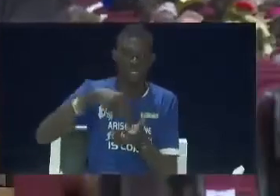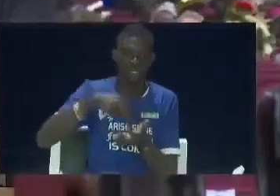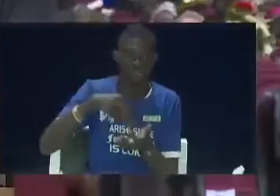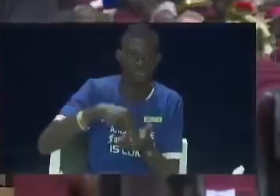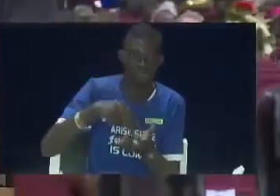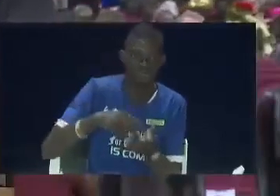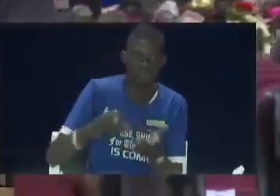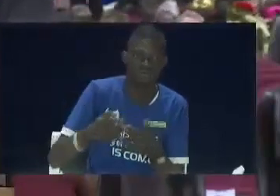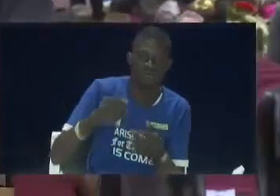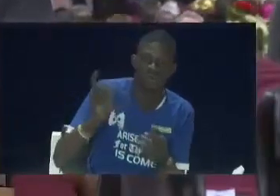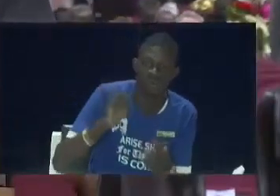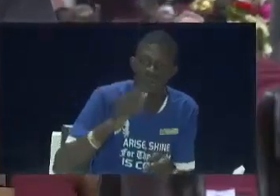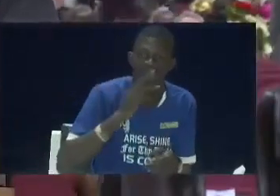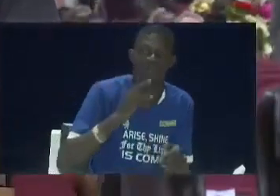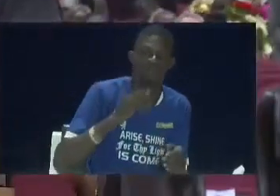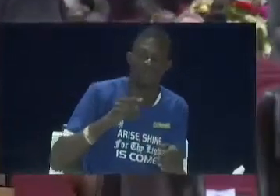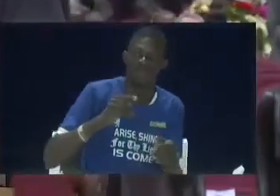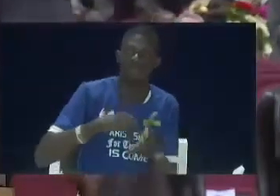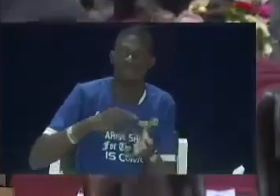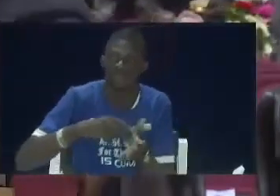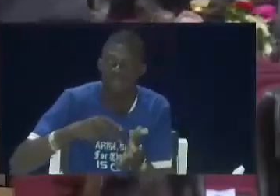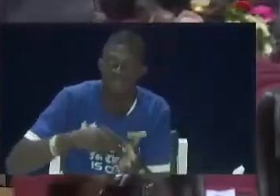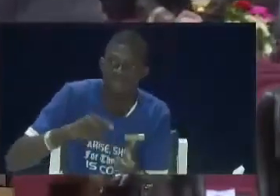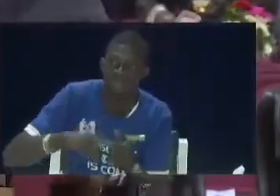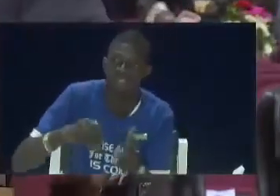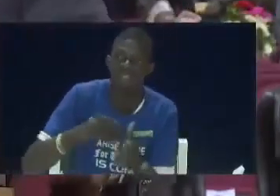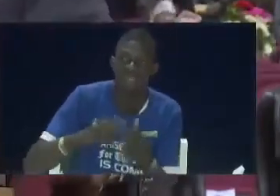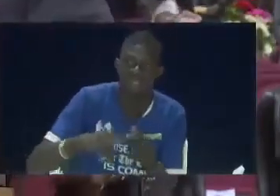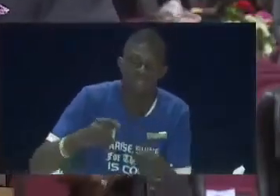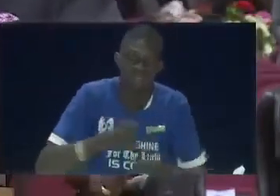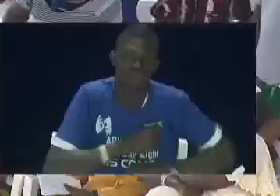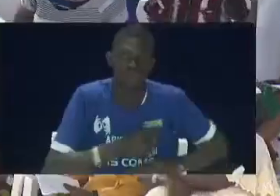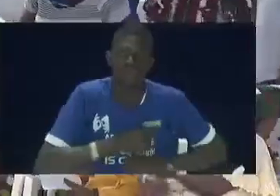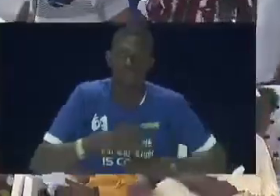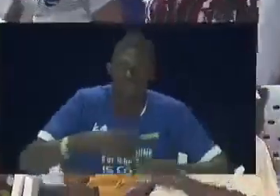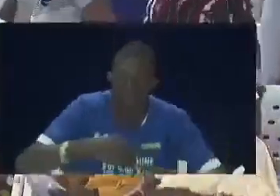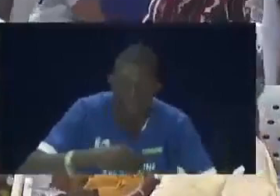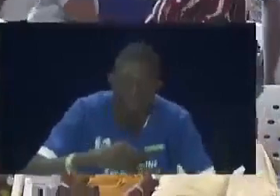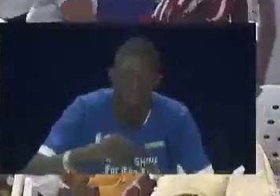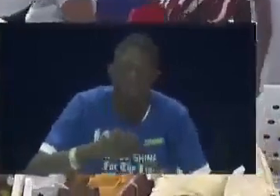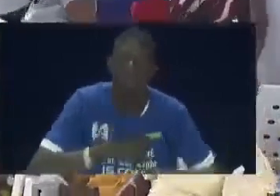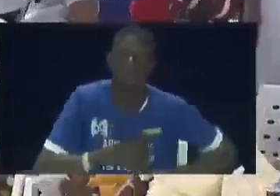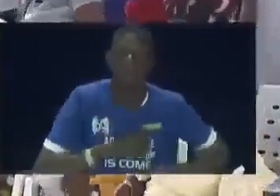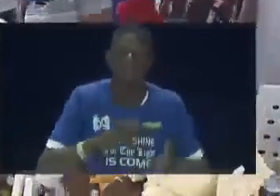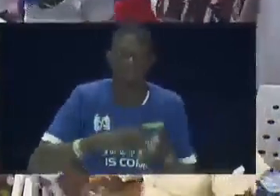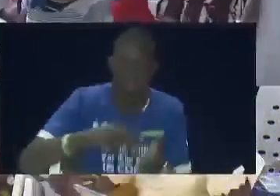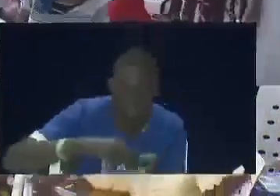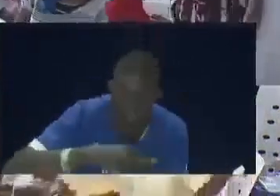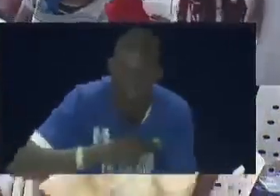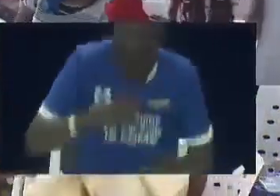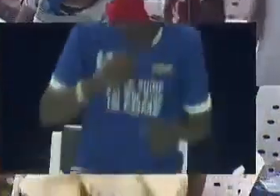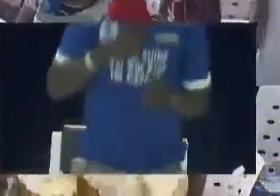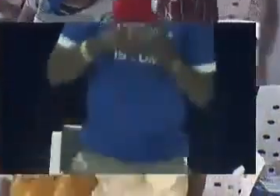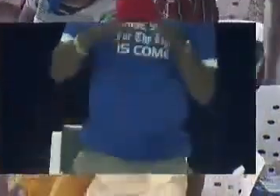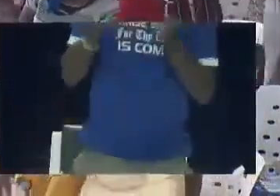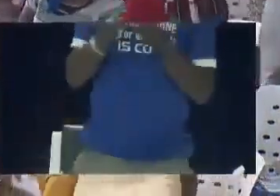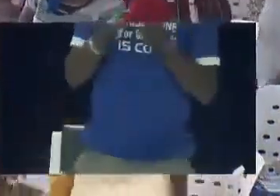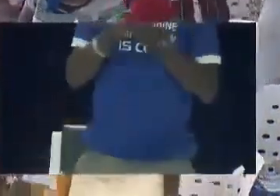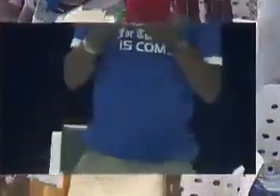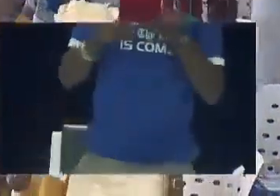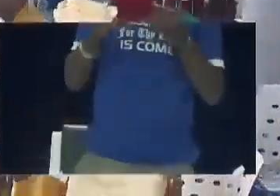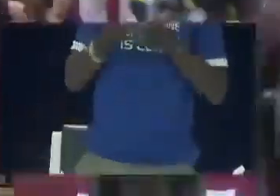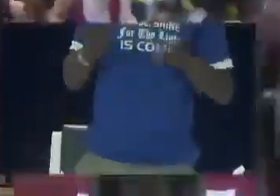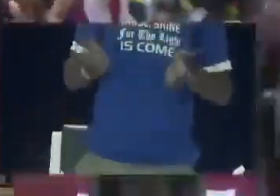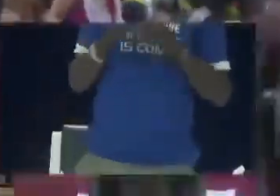feet wherever you are. Stand like a soldier of Christ. Stand with boldness and